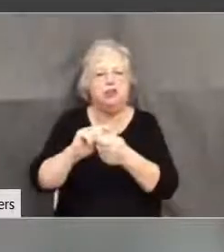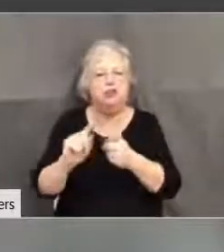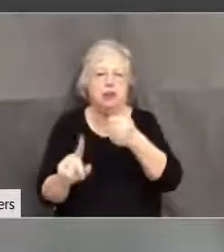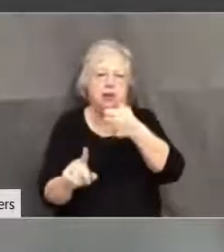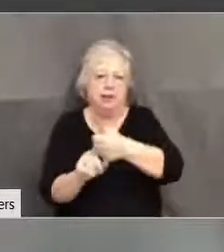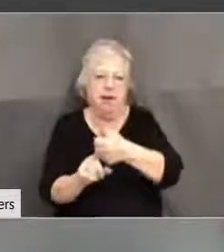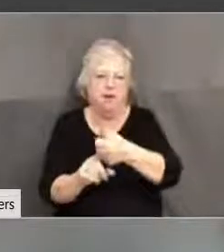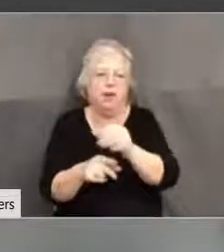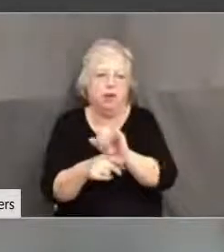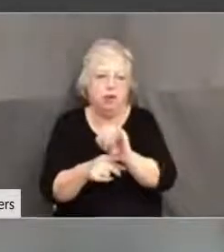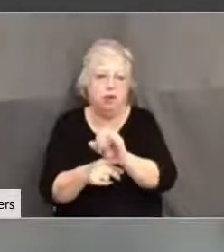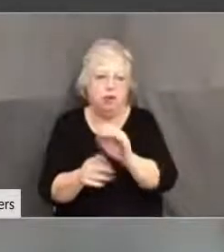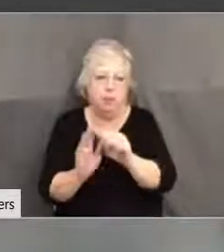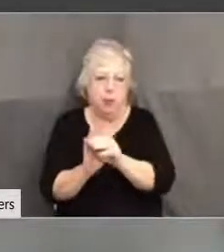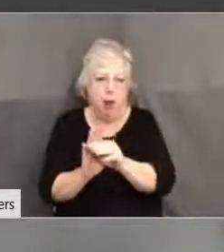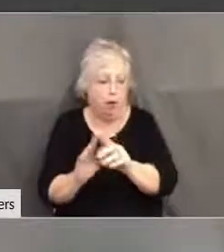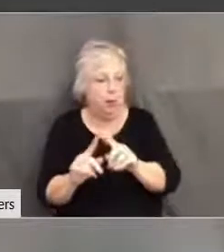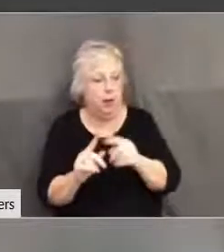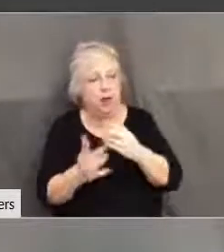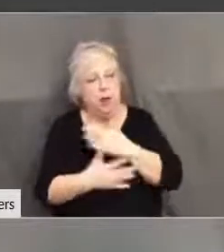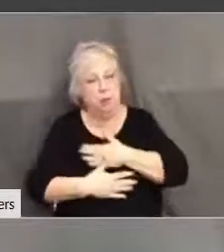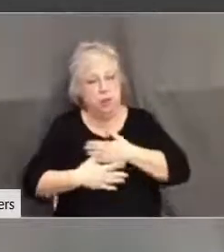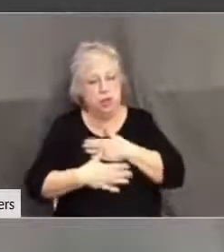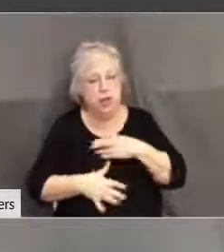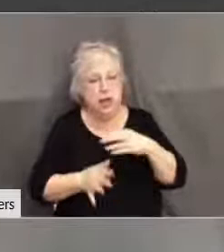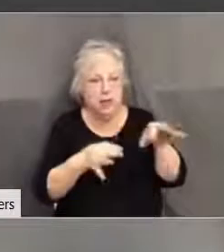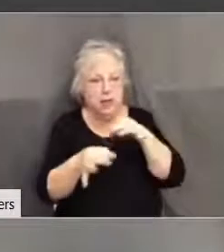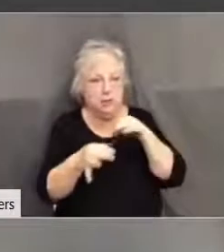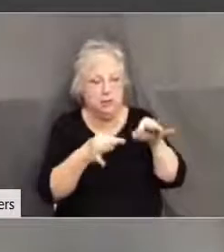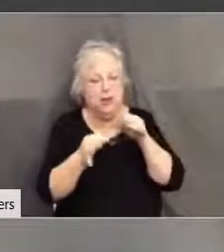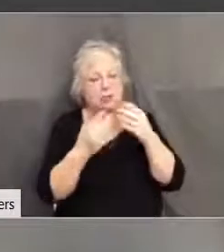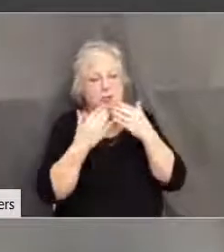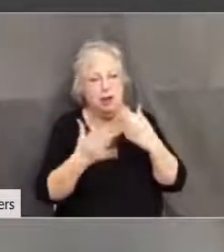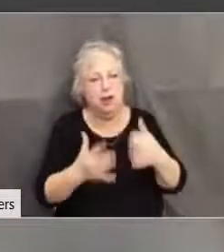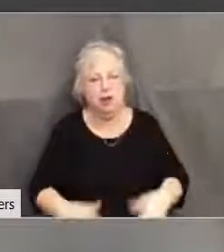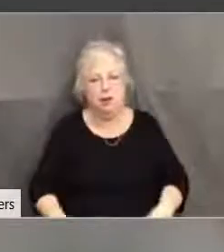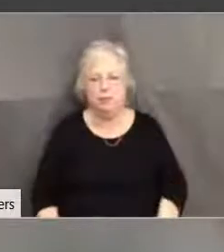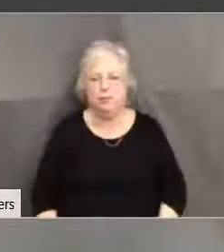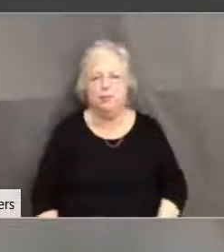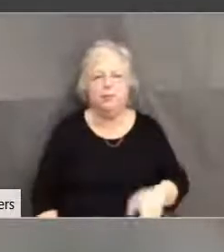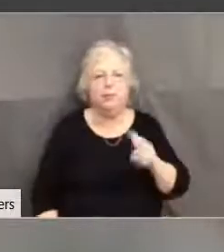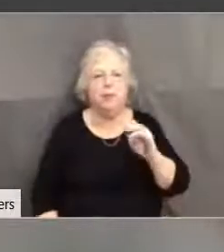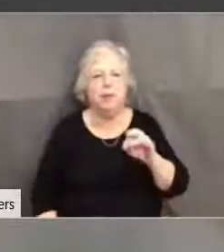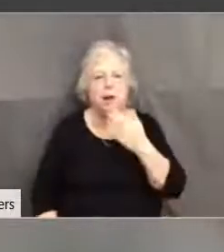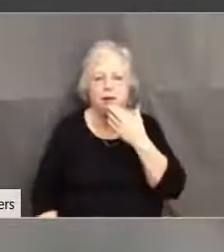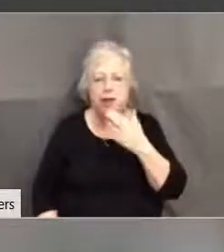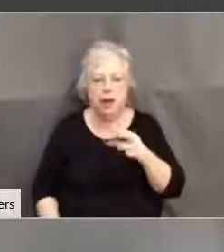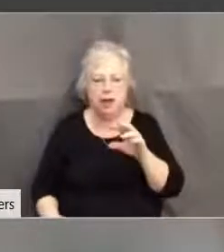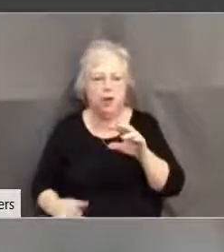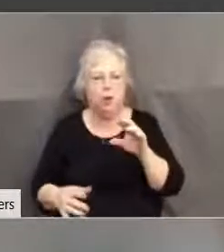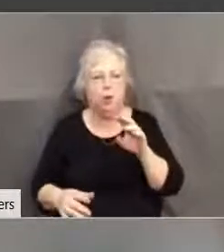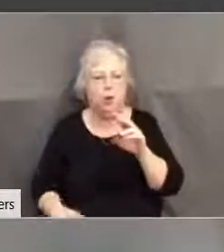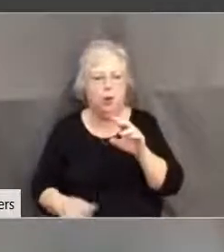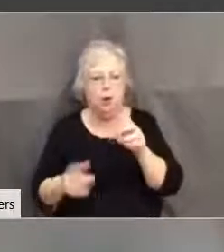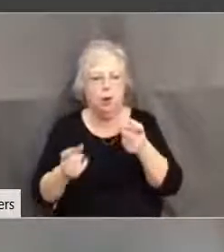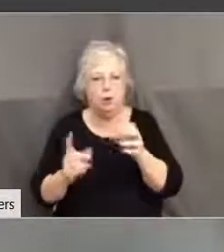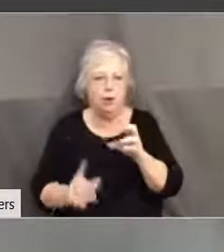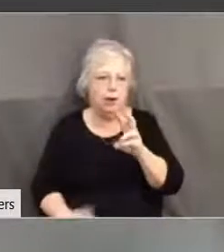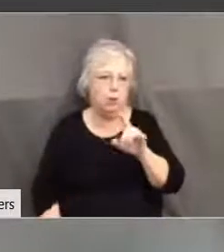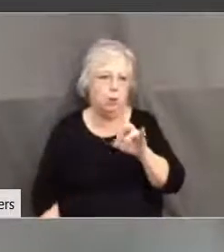I appreciate the explanation. Thank you. Thank you, Vice Mayor Wyrick. Director Fortson.